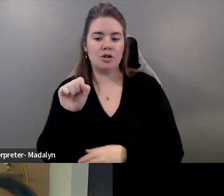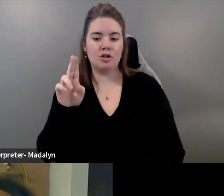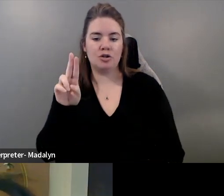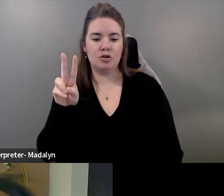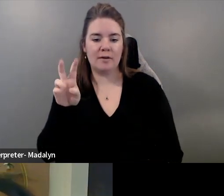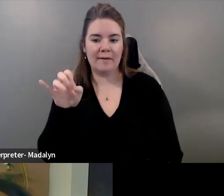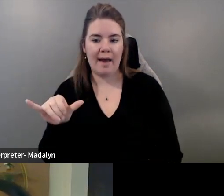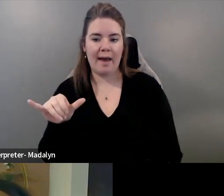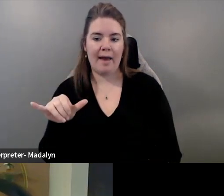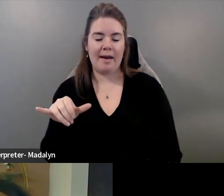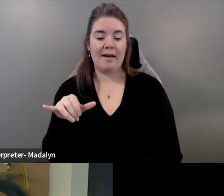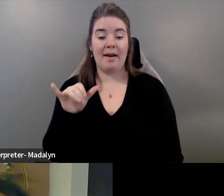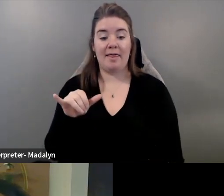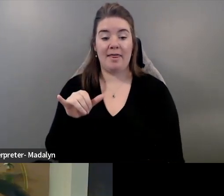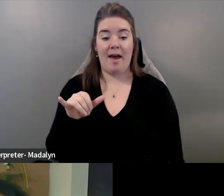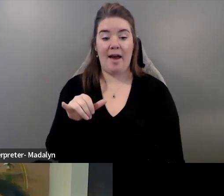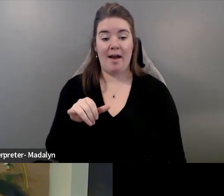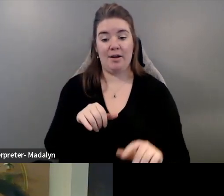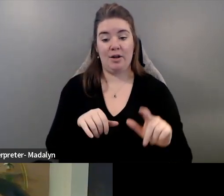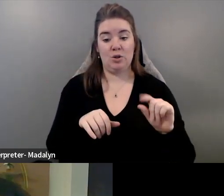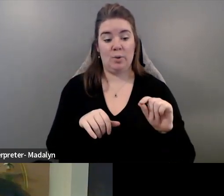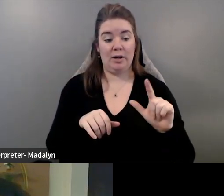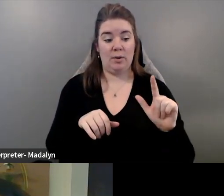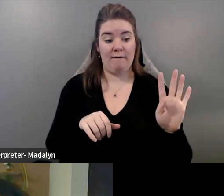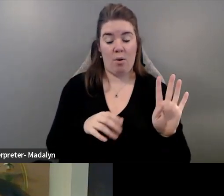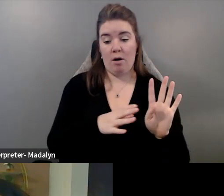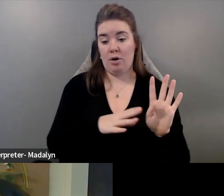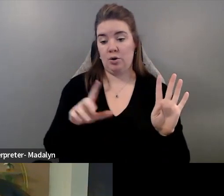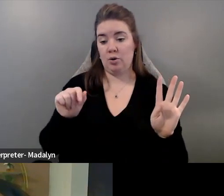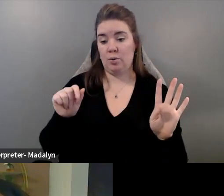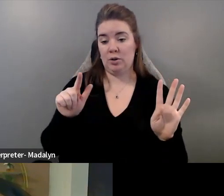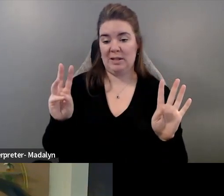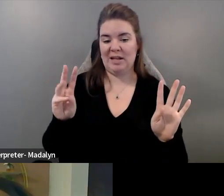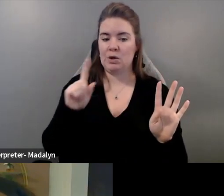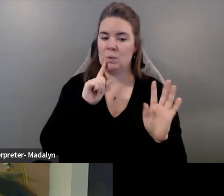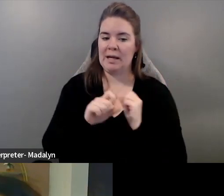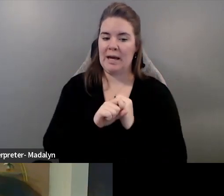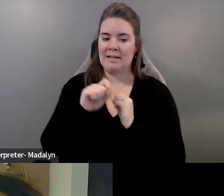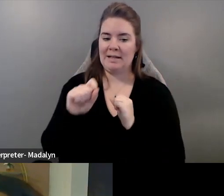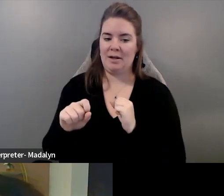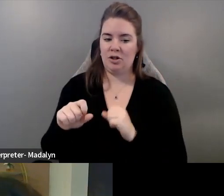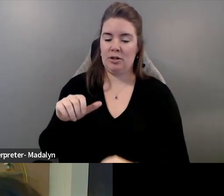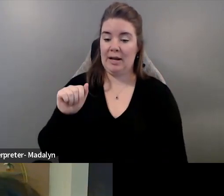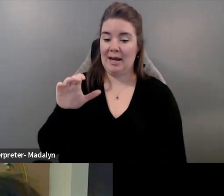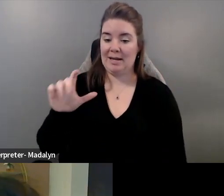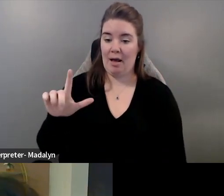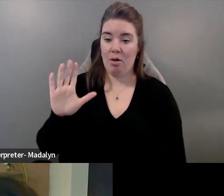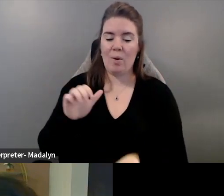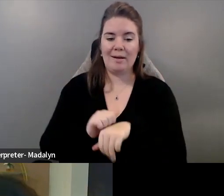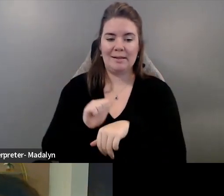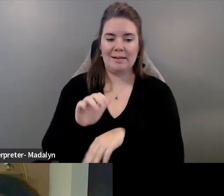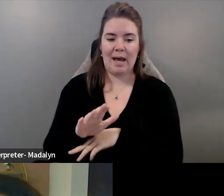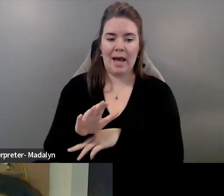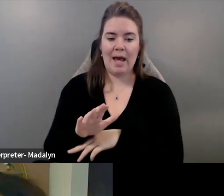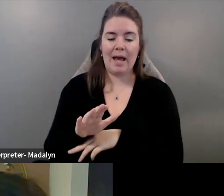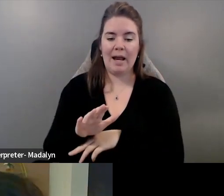2024-2026. Well, there will be an extension, and ACL will be sending out a